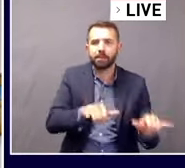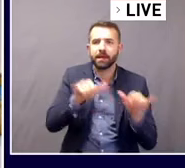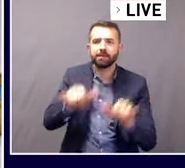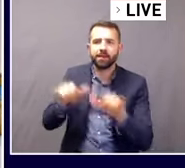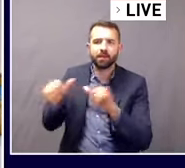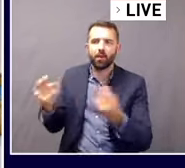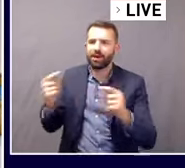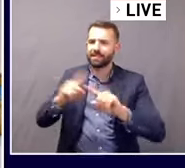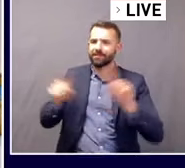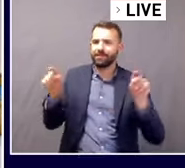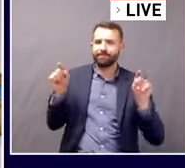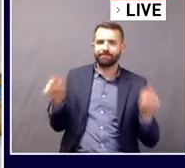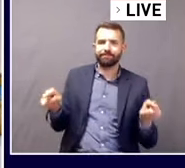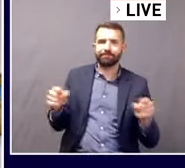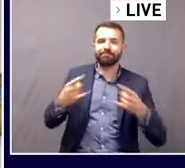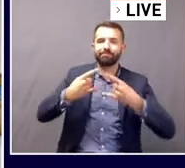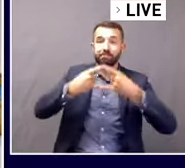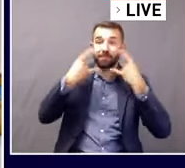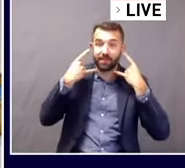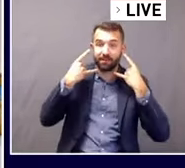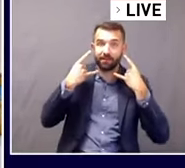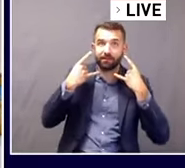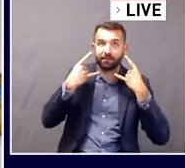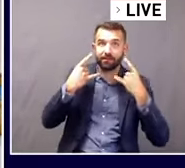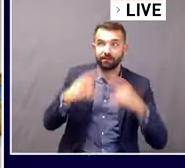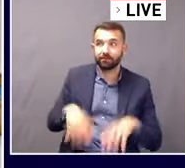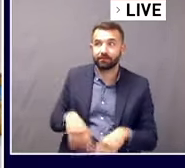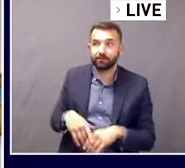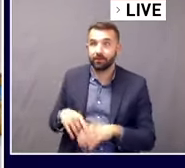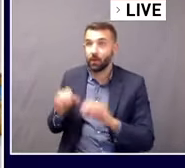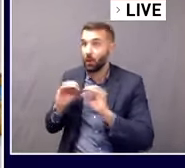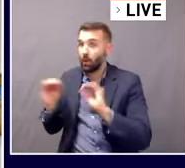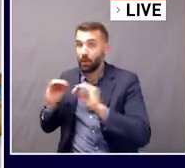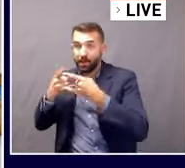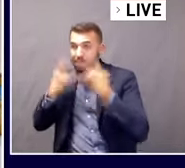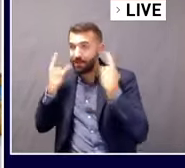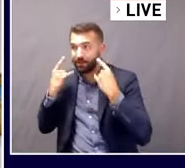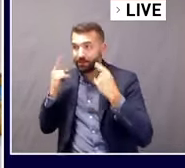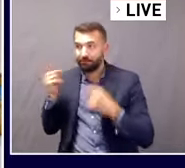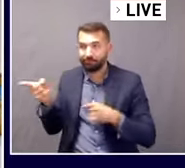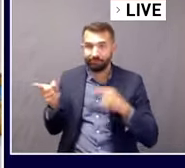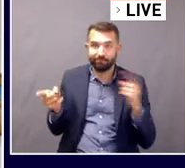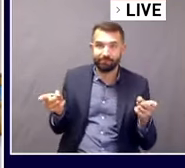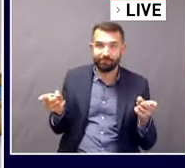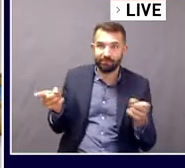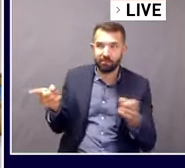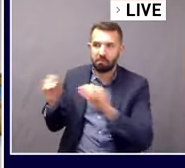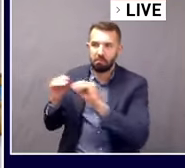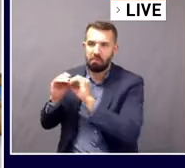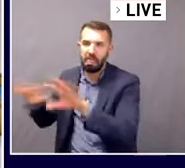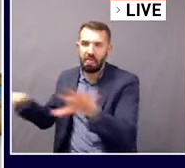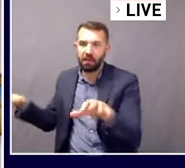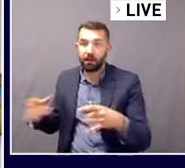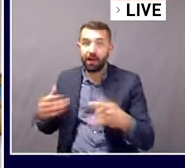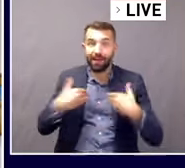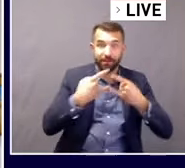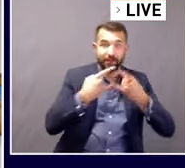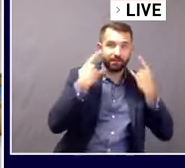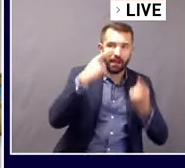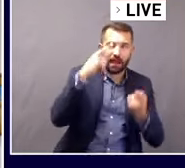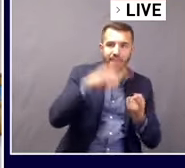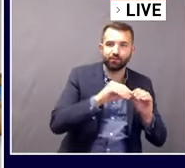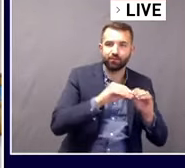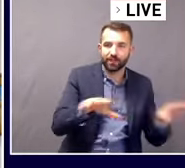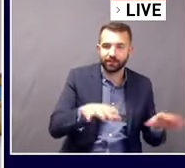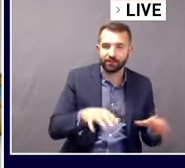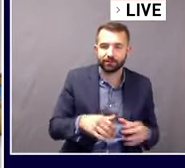mask wear. Face coverings, both at a molecular level and now at a population level, have been well associated